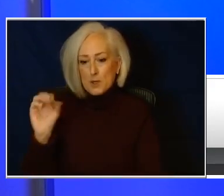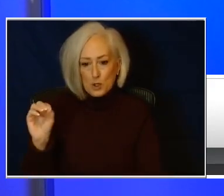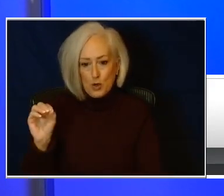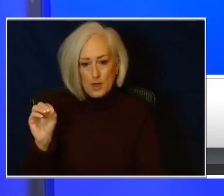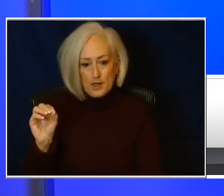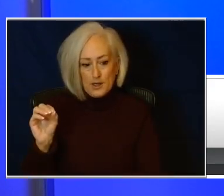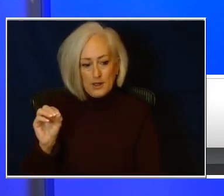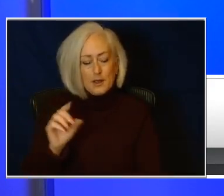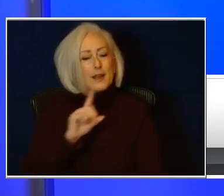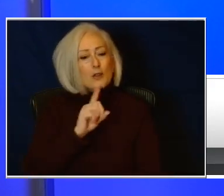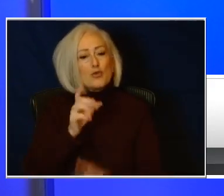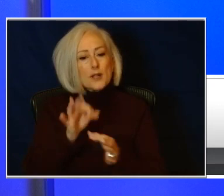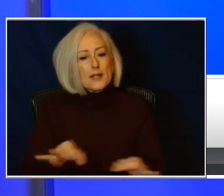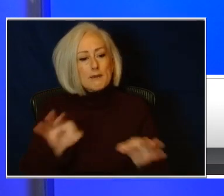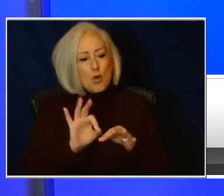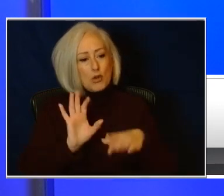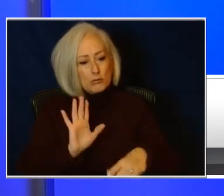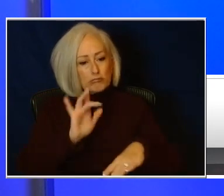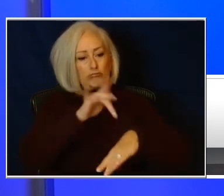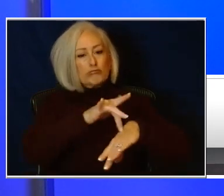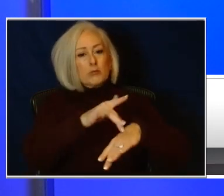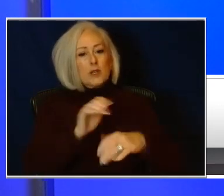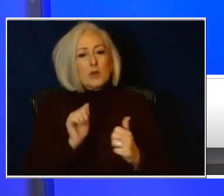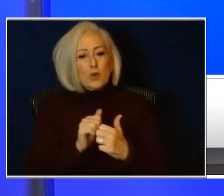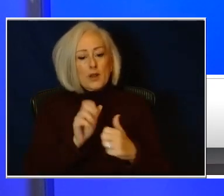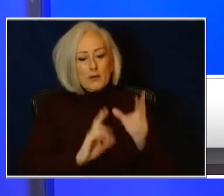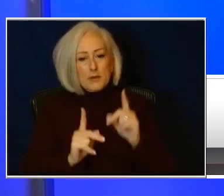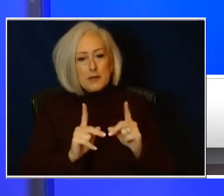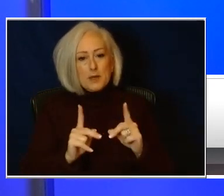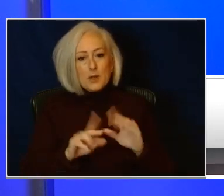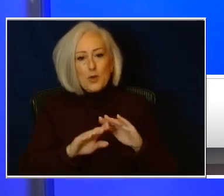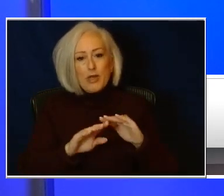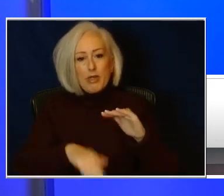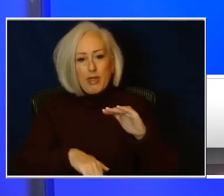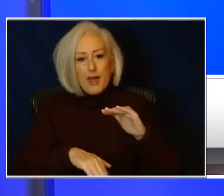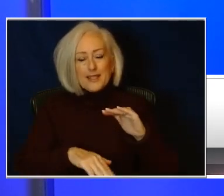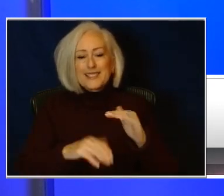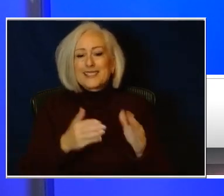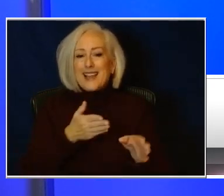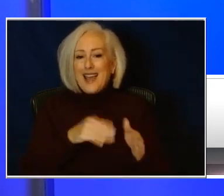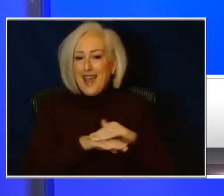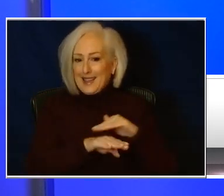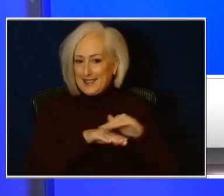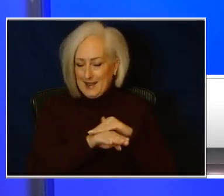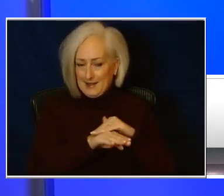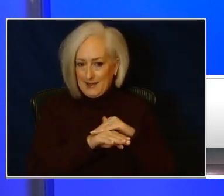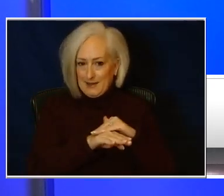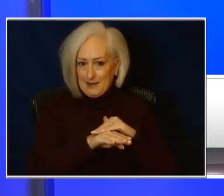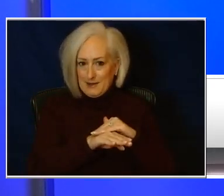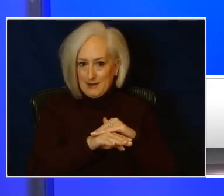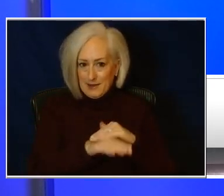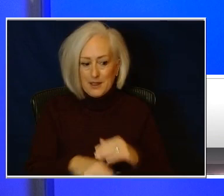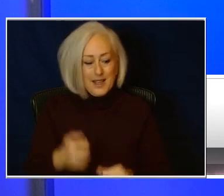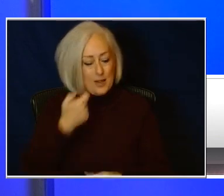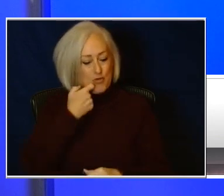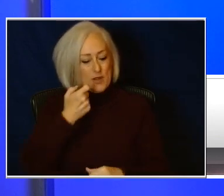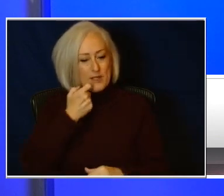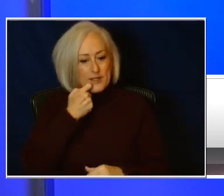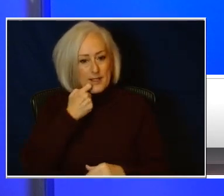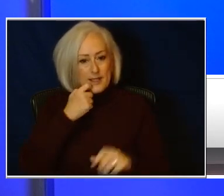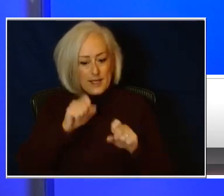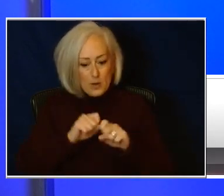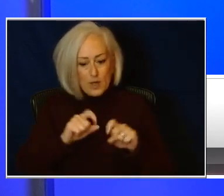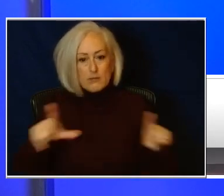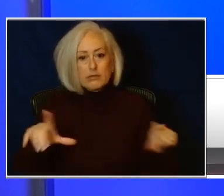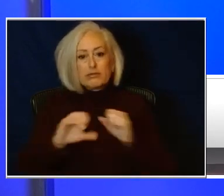lot of efforts with Dr. Jensen's leadership, a lot of efforts for us to try to do that, where we just recently launched a campaign to increase clinical